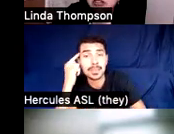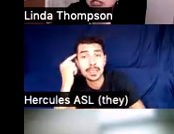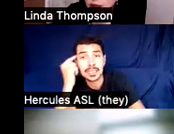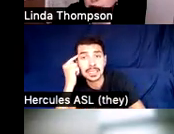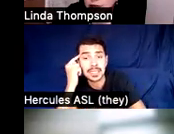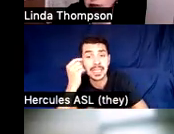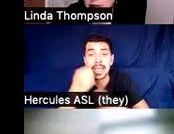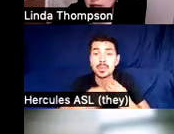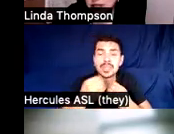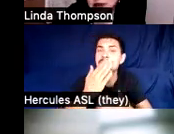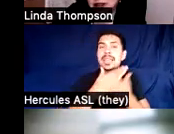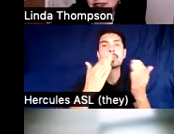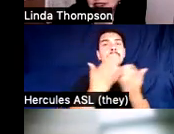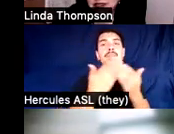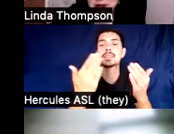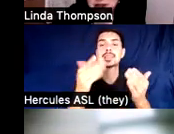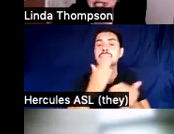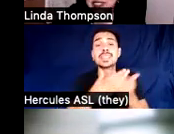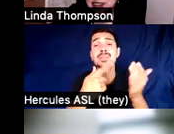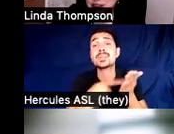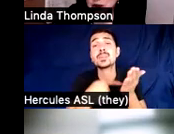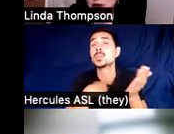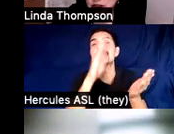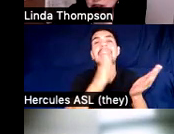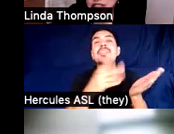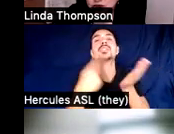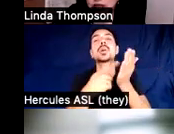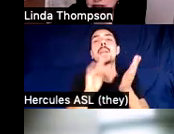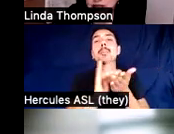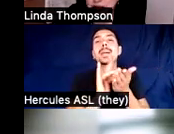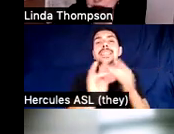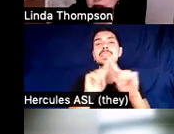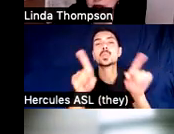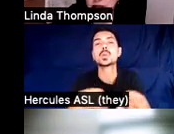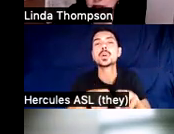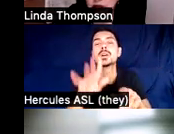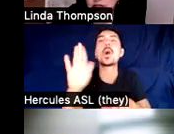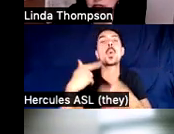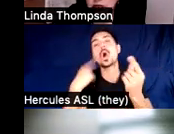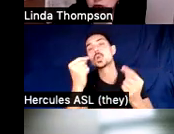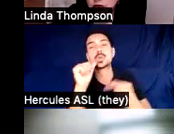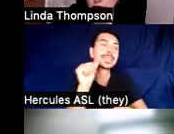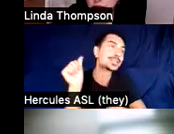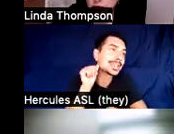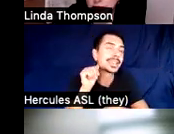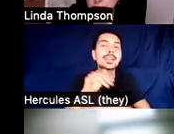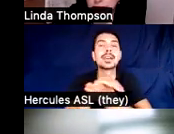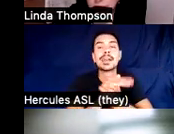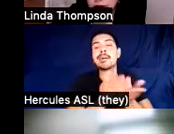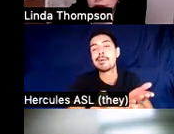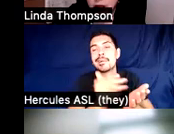we don't even talk about the medicine wheel. We just talk about, what did I do last night? And it's not supposed to be work